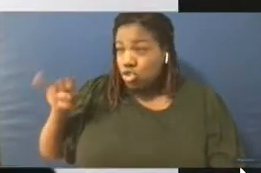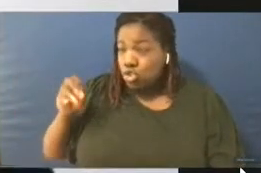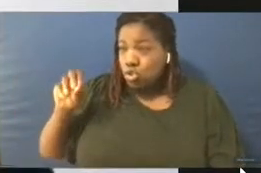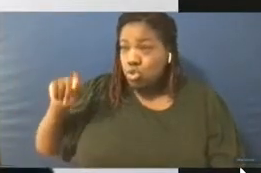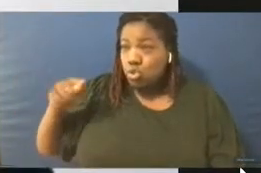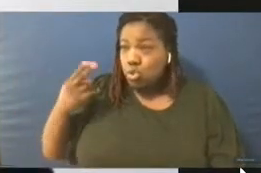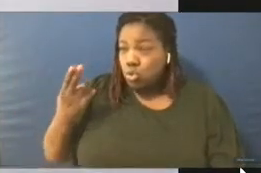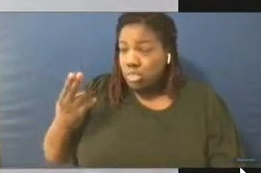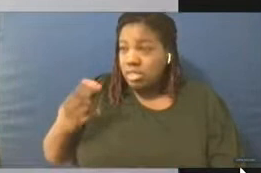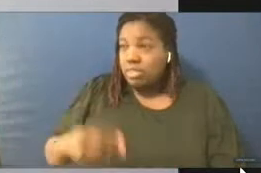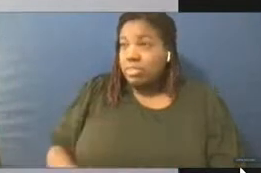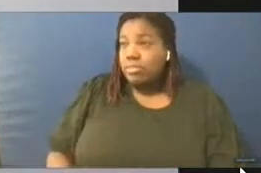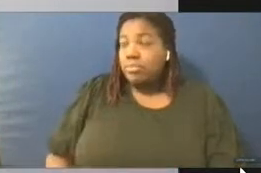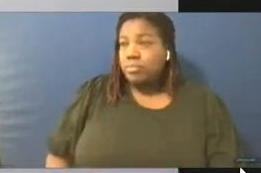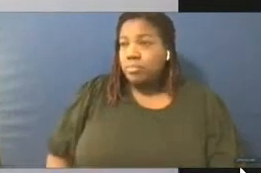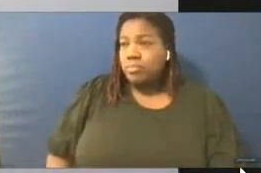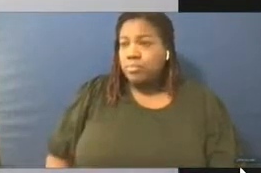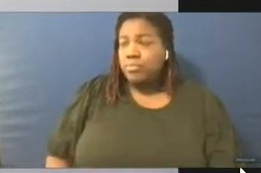Thank you. If we can